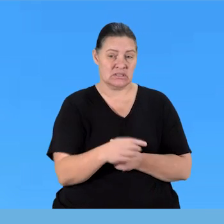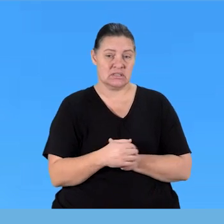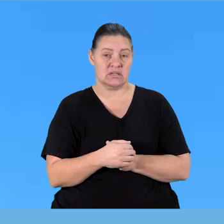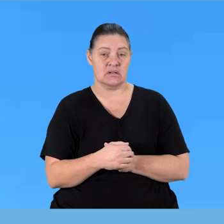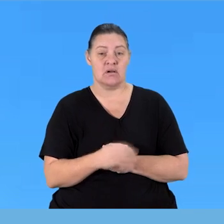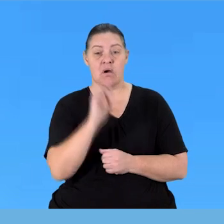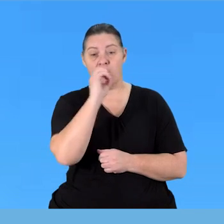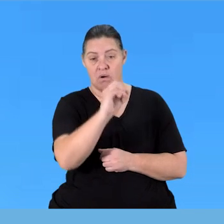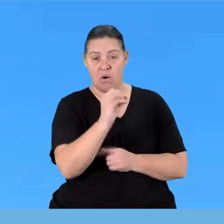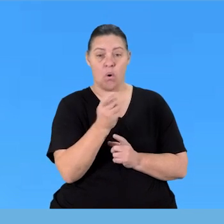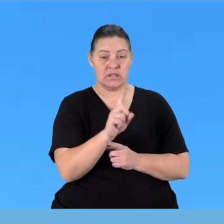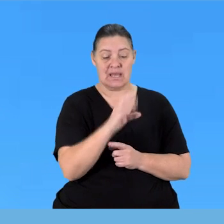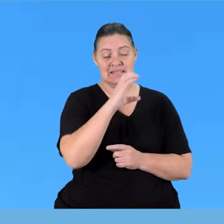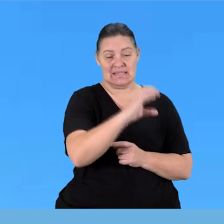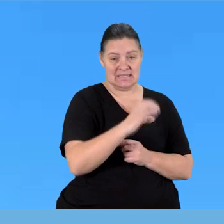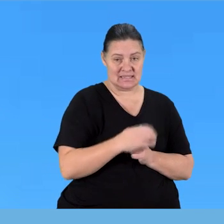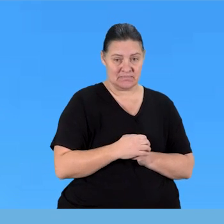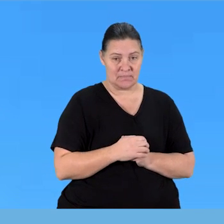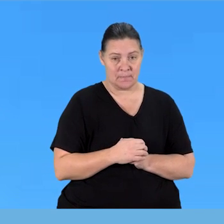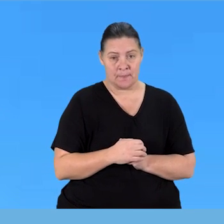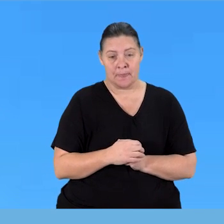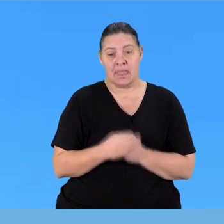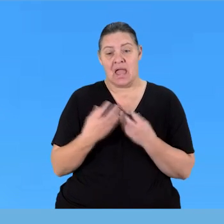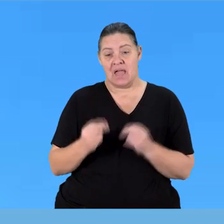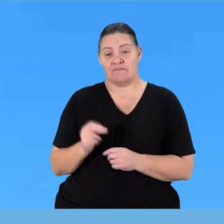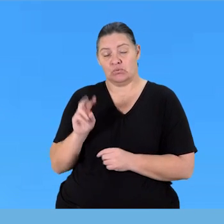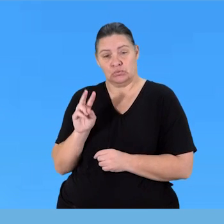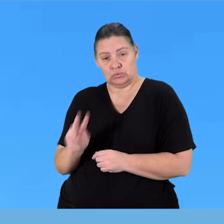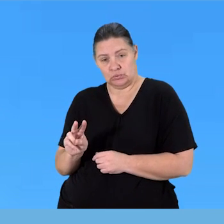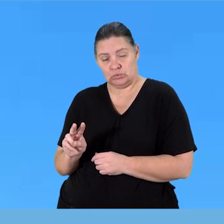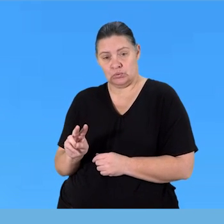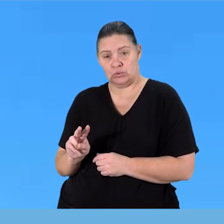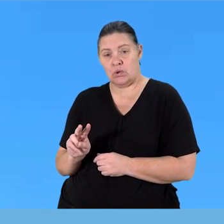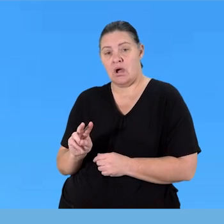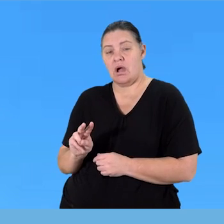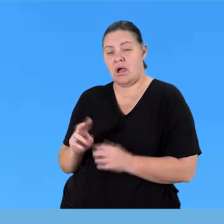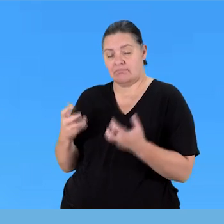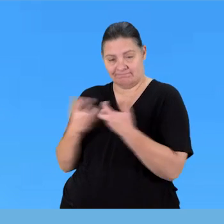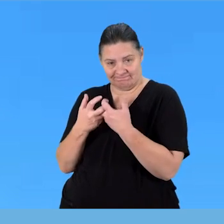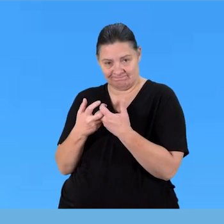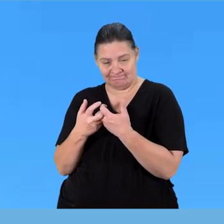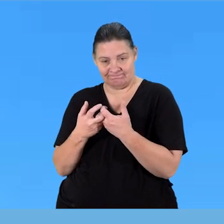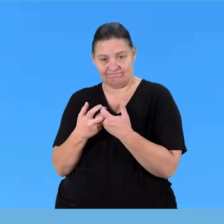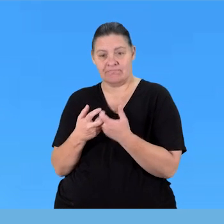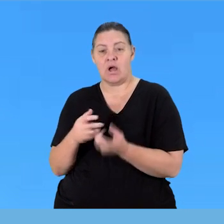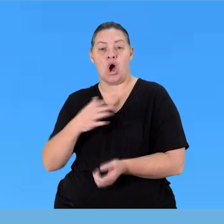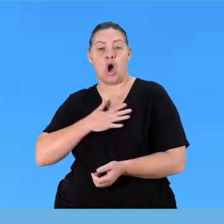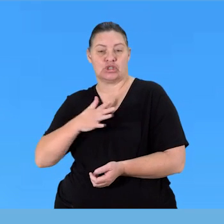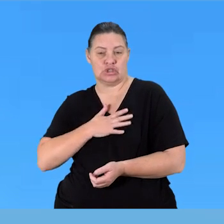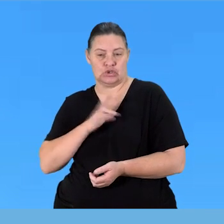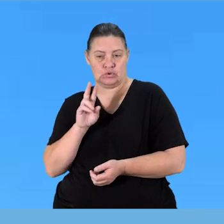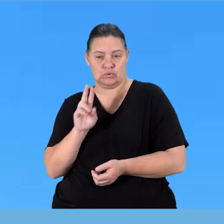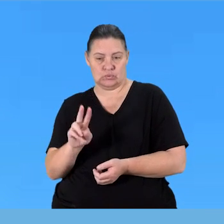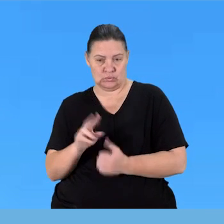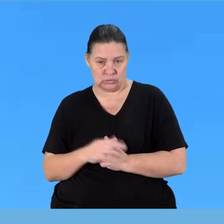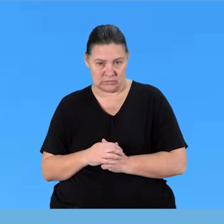the model of an atom of C. Then we have these two that are chemically bonded. So even these ones, they are